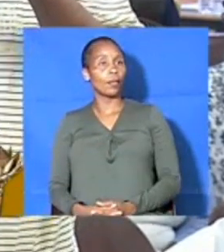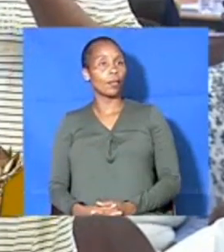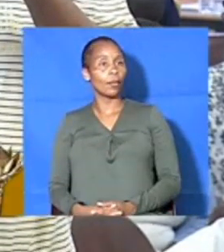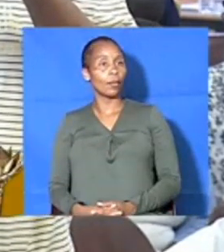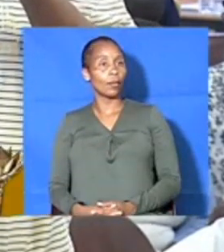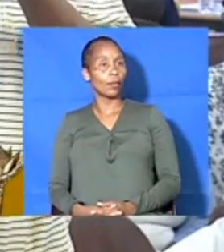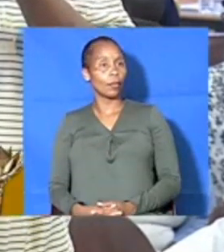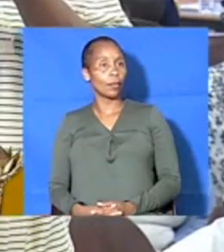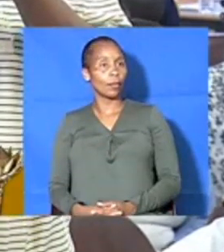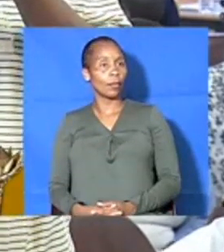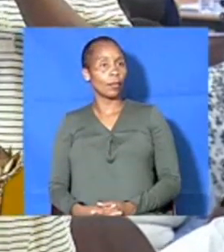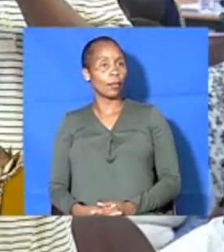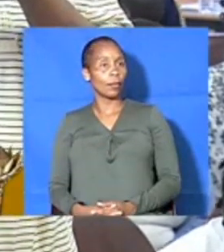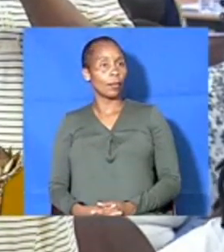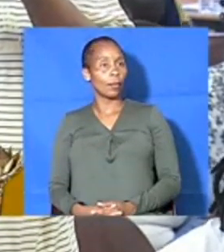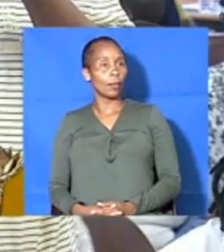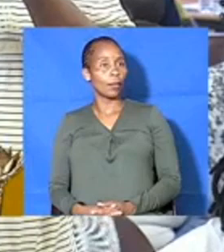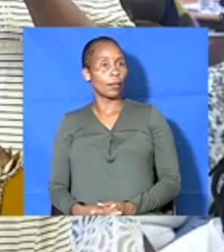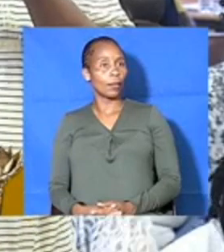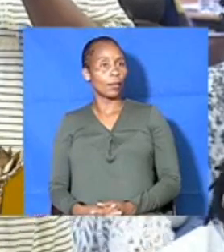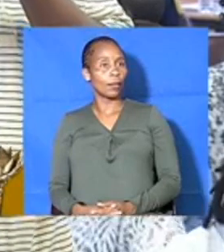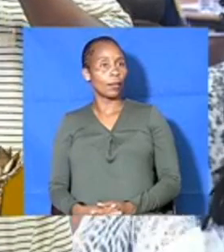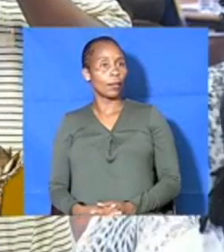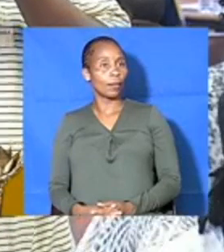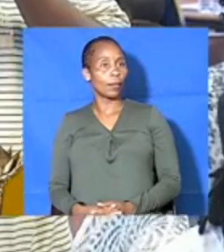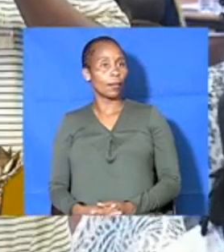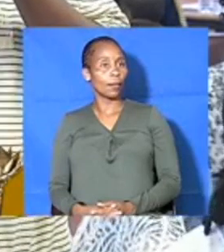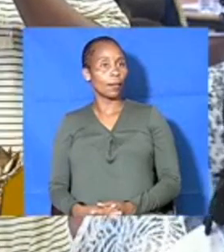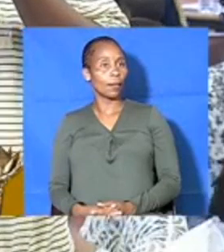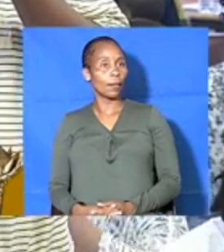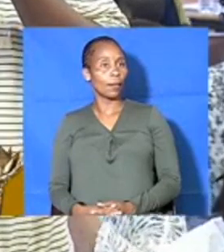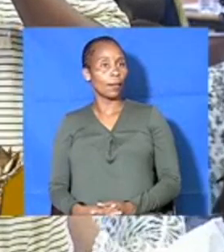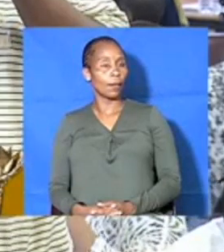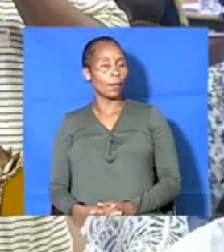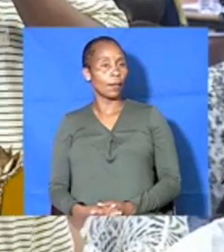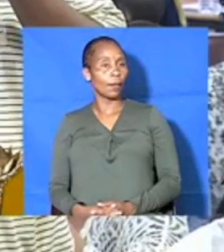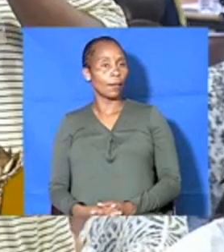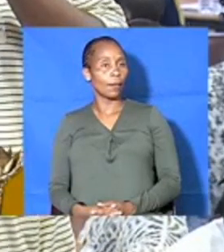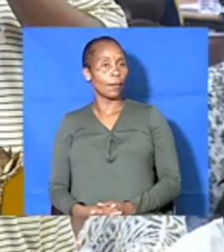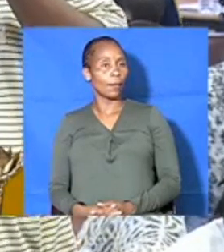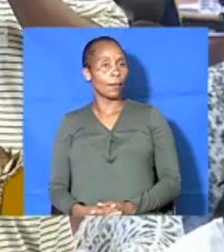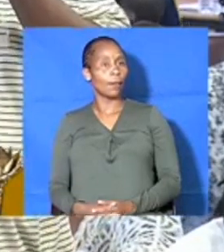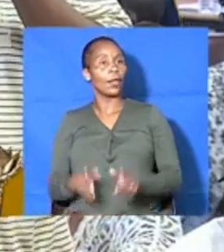Life is life irrespective of your status.